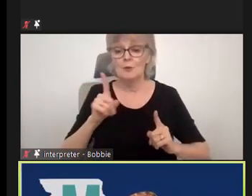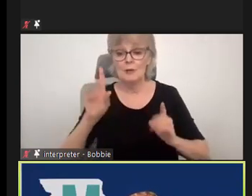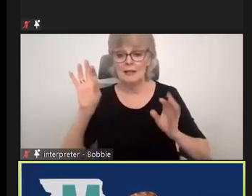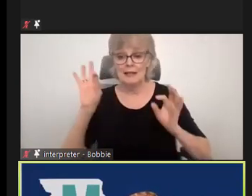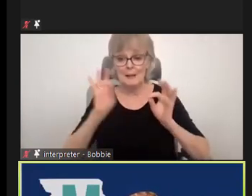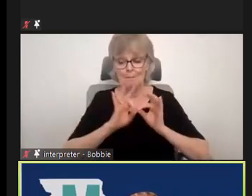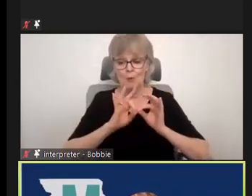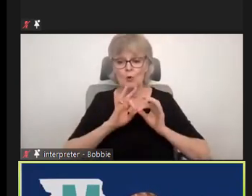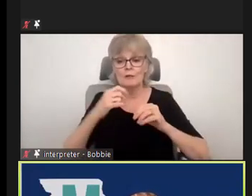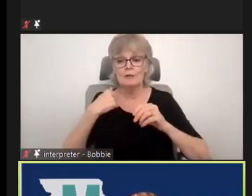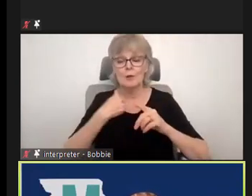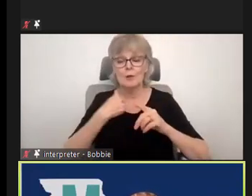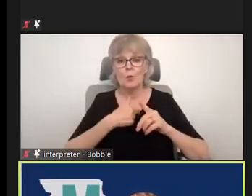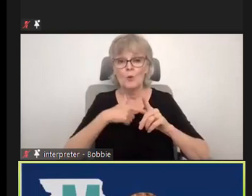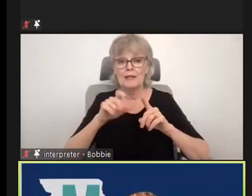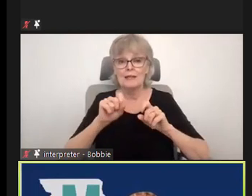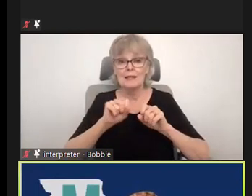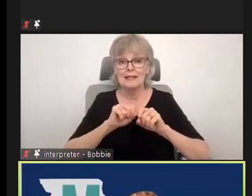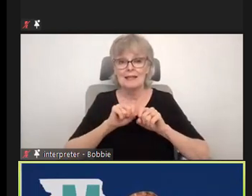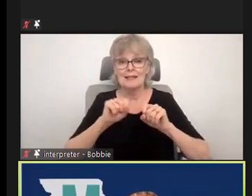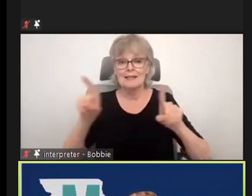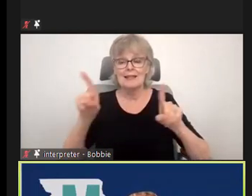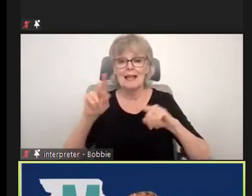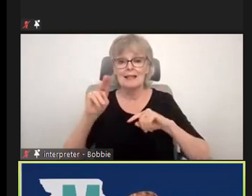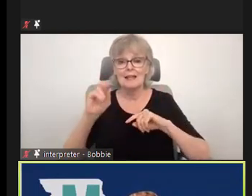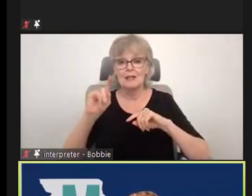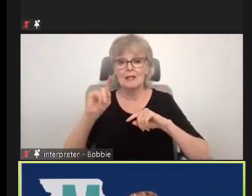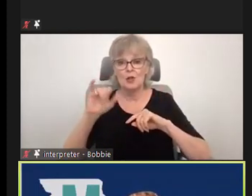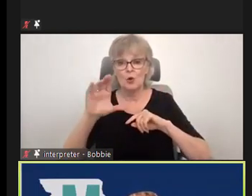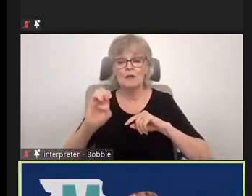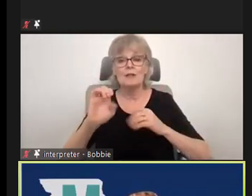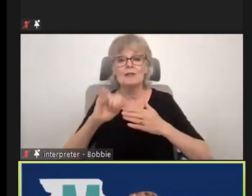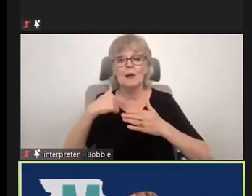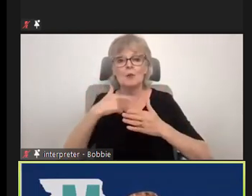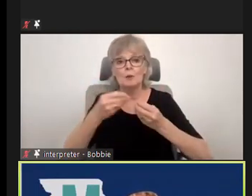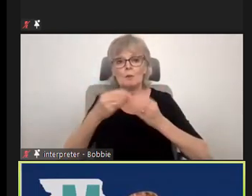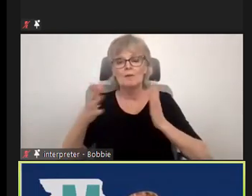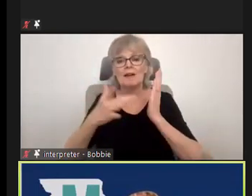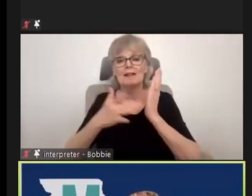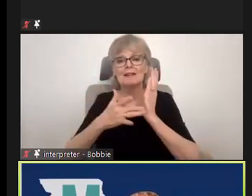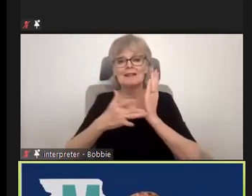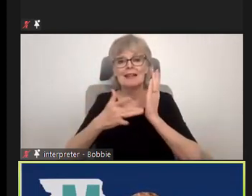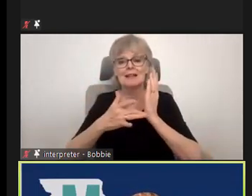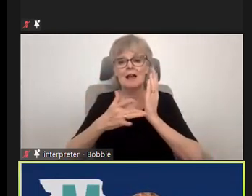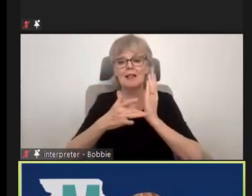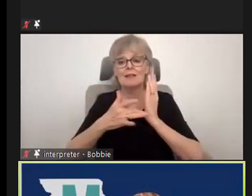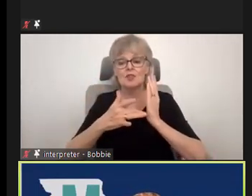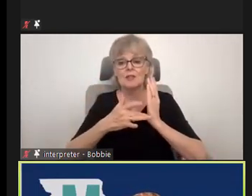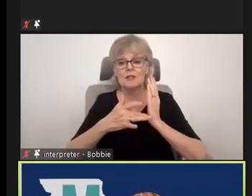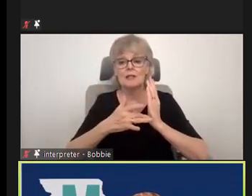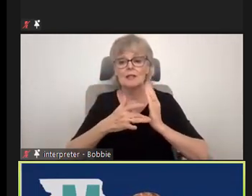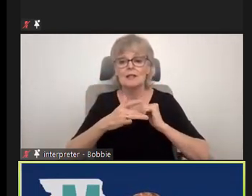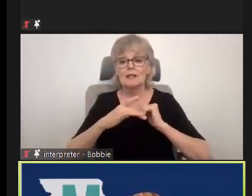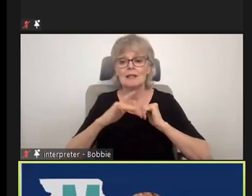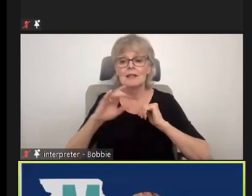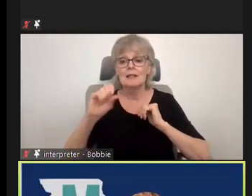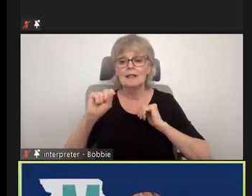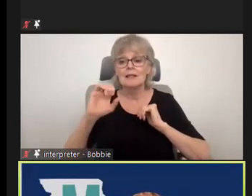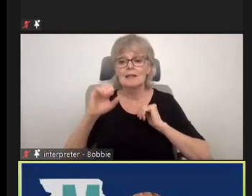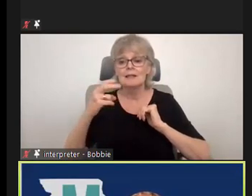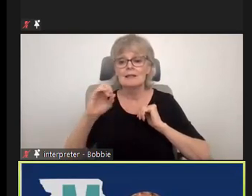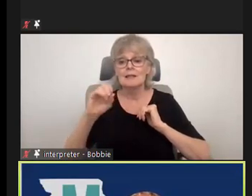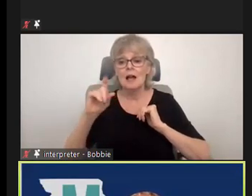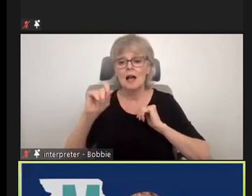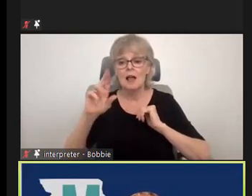sent out a notice that we were providing technology scholarships, and we wanted to do